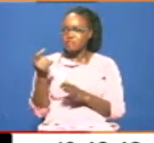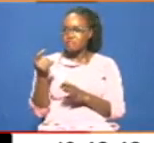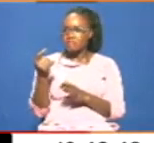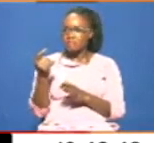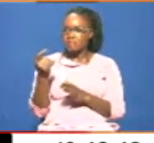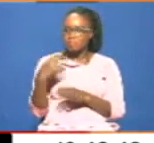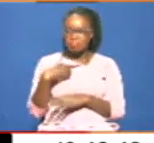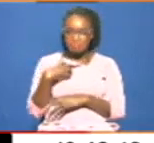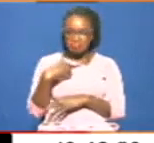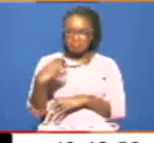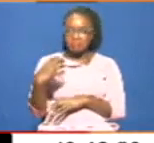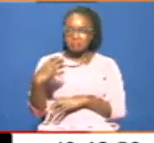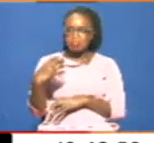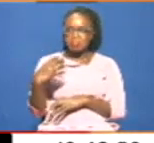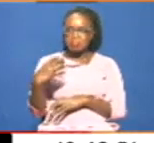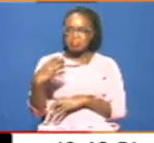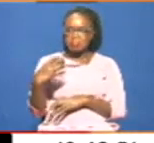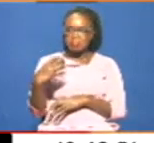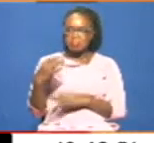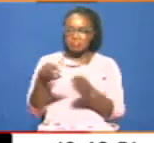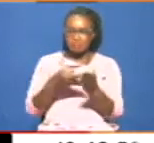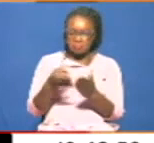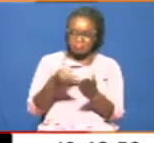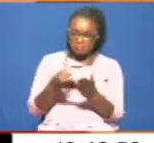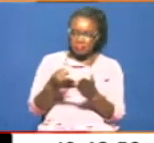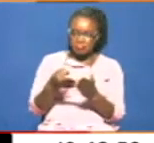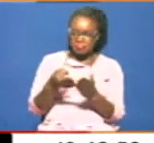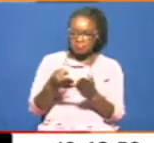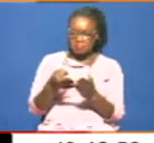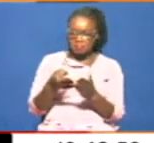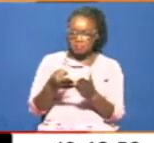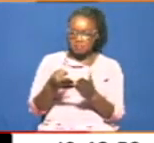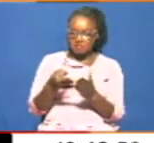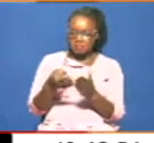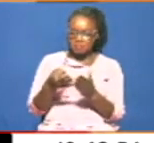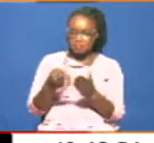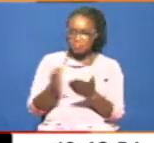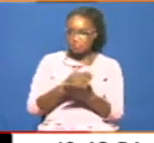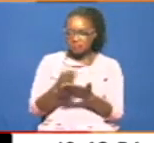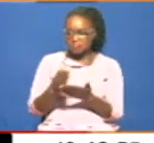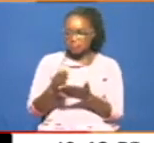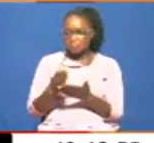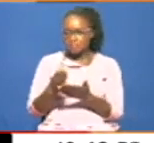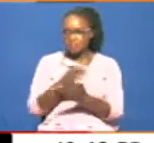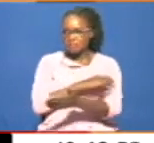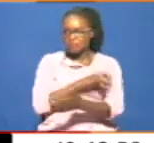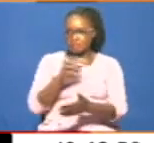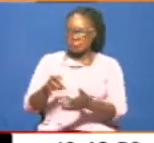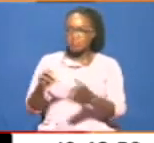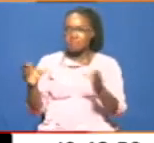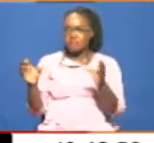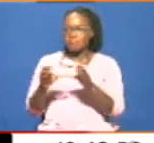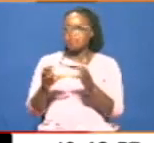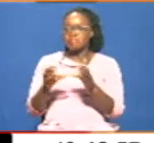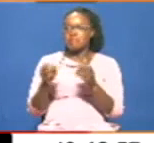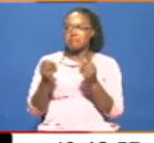rich, let's say, microfinance, a very strong sector. Mm-hmm. It has empowered communities. A